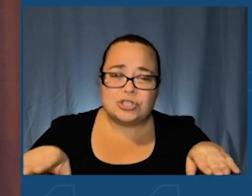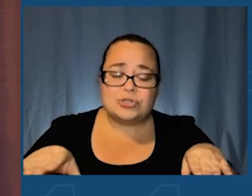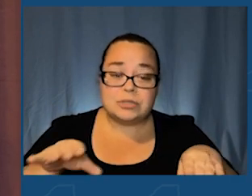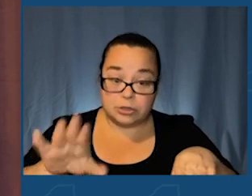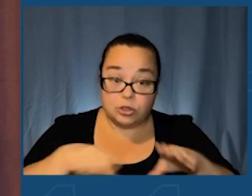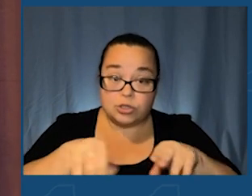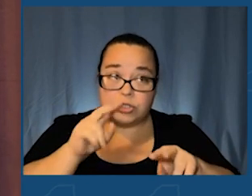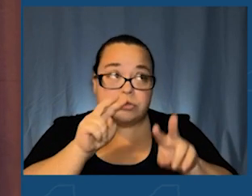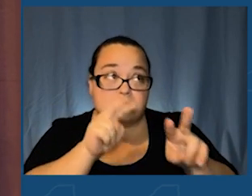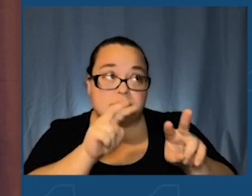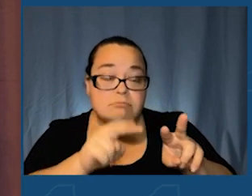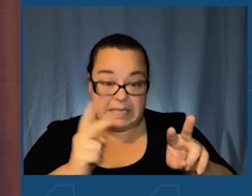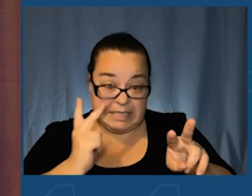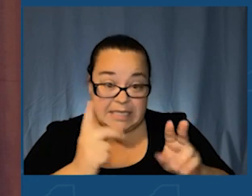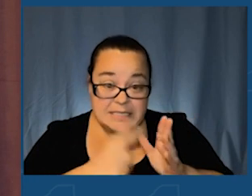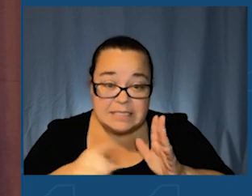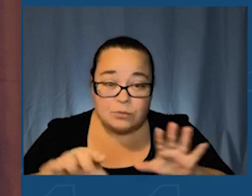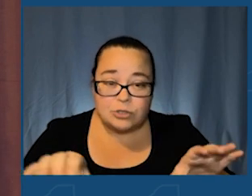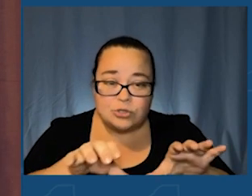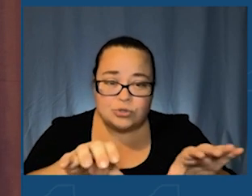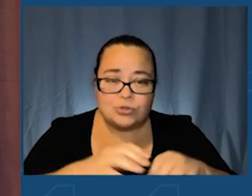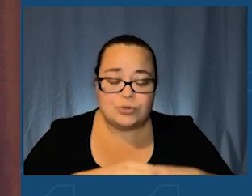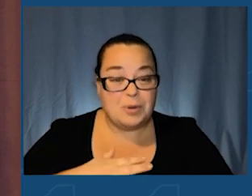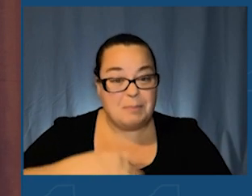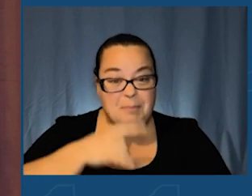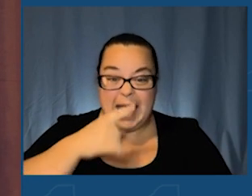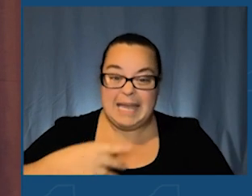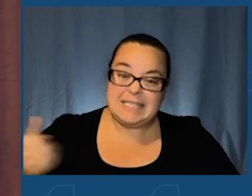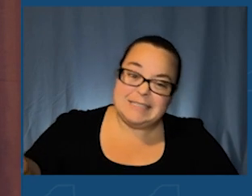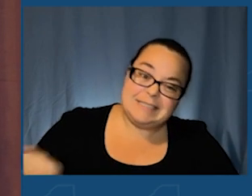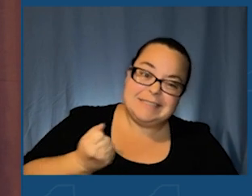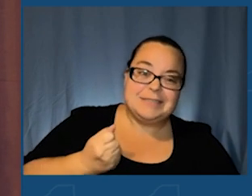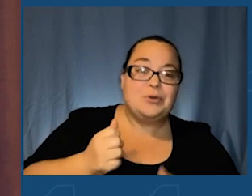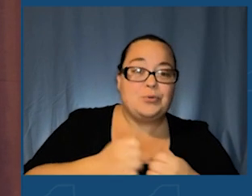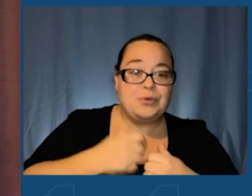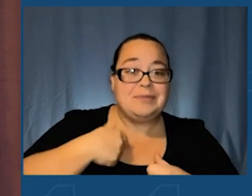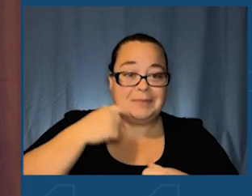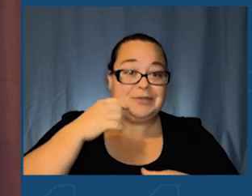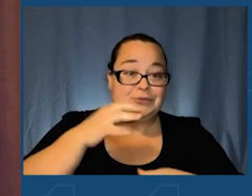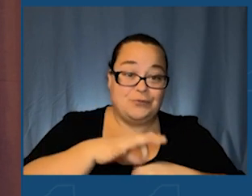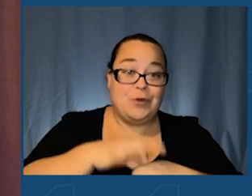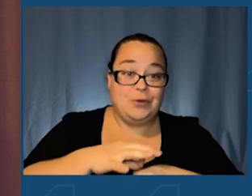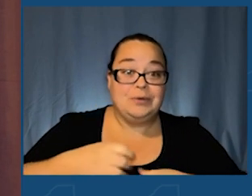do. I dragged my kids to vote when they were in strollers.